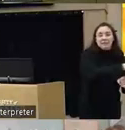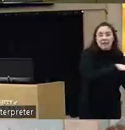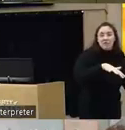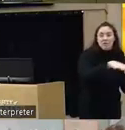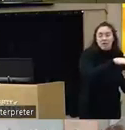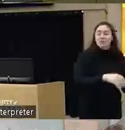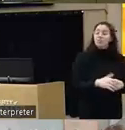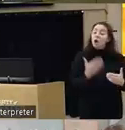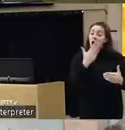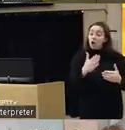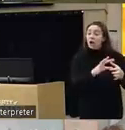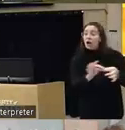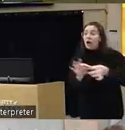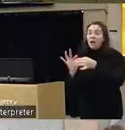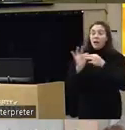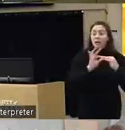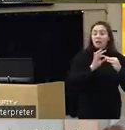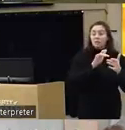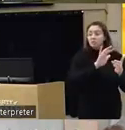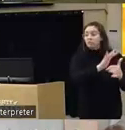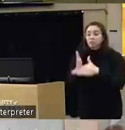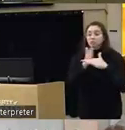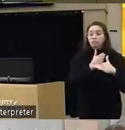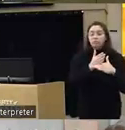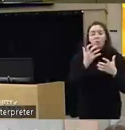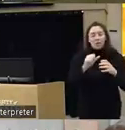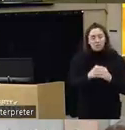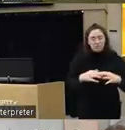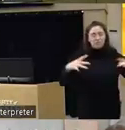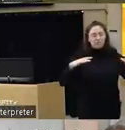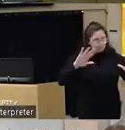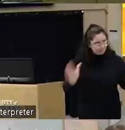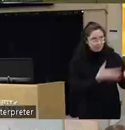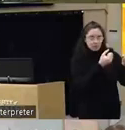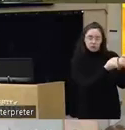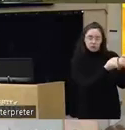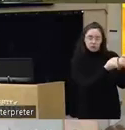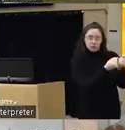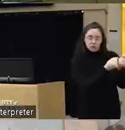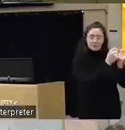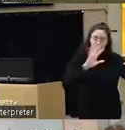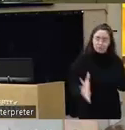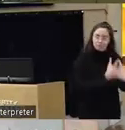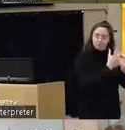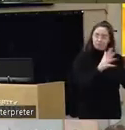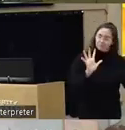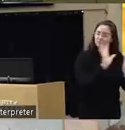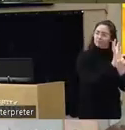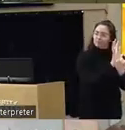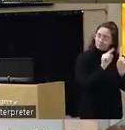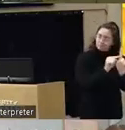they're very connected with us, I think we also want to build up that person, having a team around them as well with different